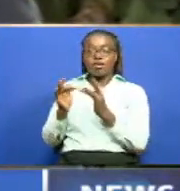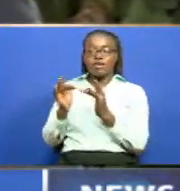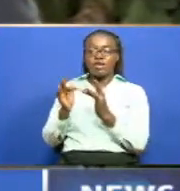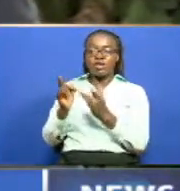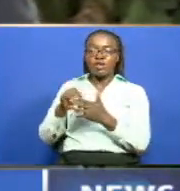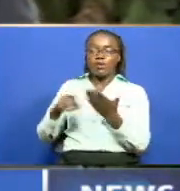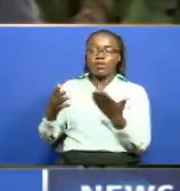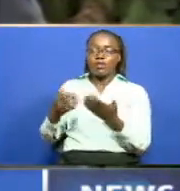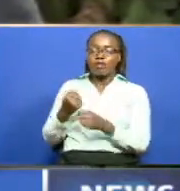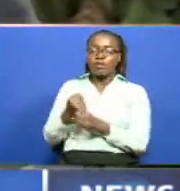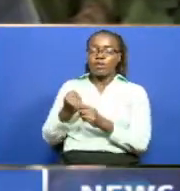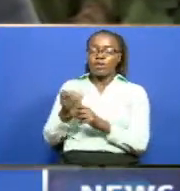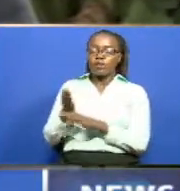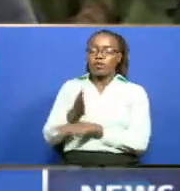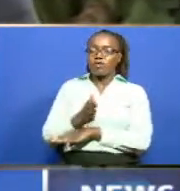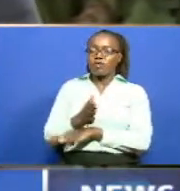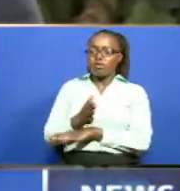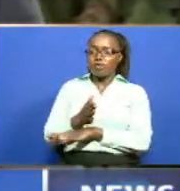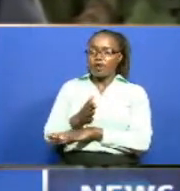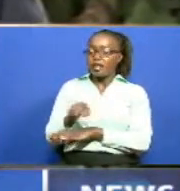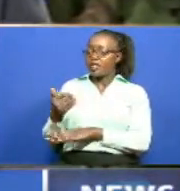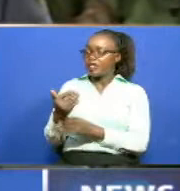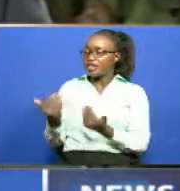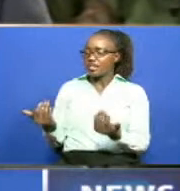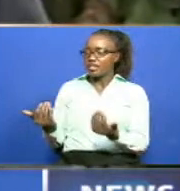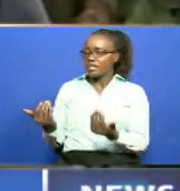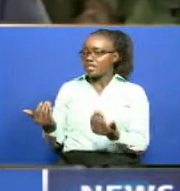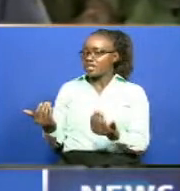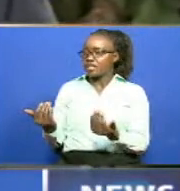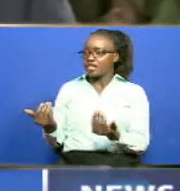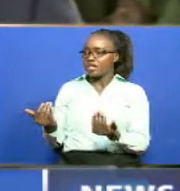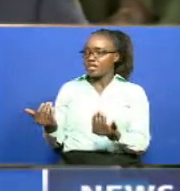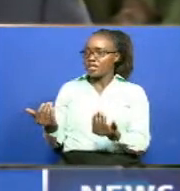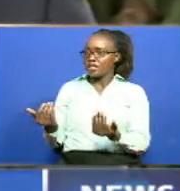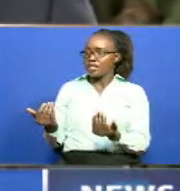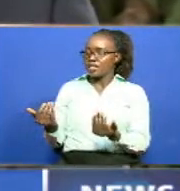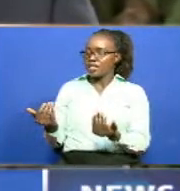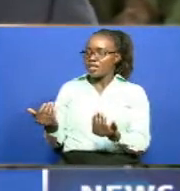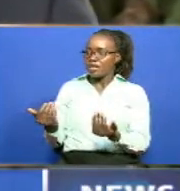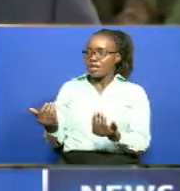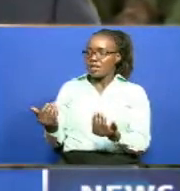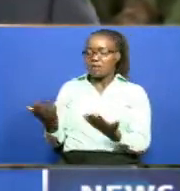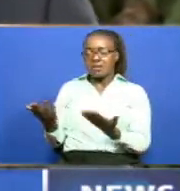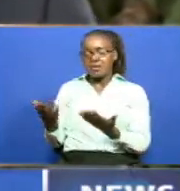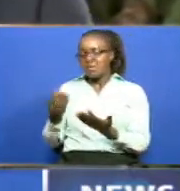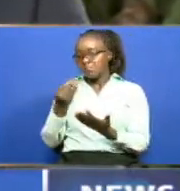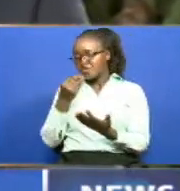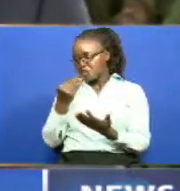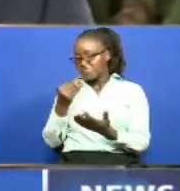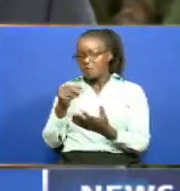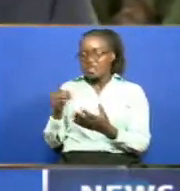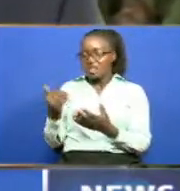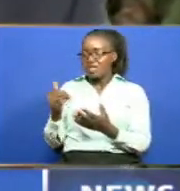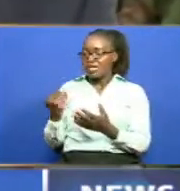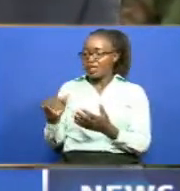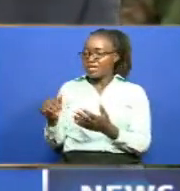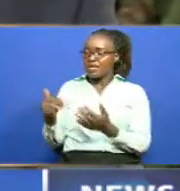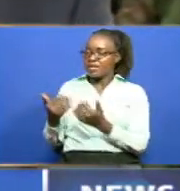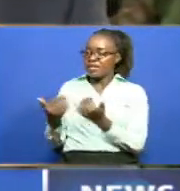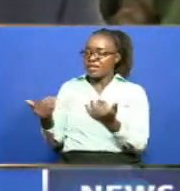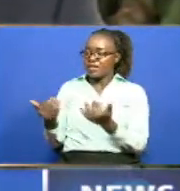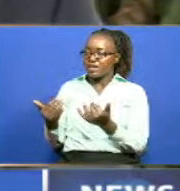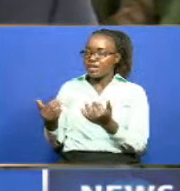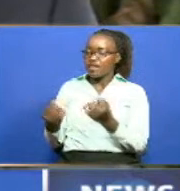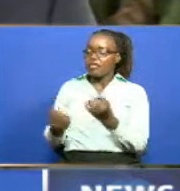we were doing before. Anything really, because food and appliances. Yes, we can put it up there, and there's been quite a big growth